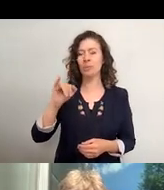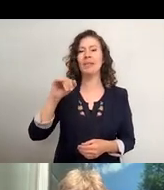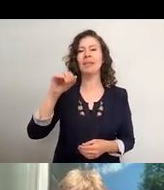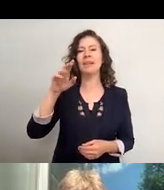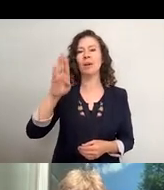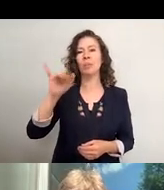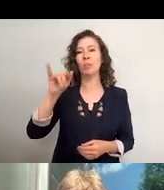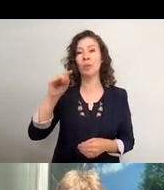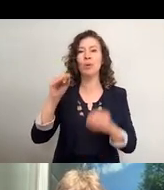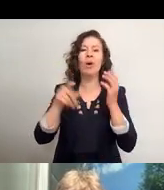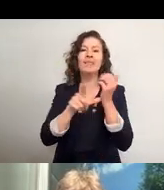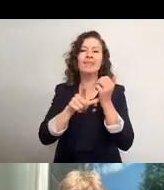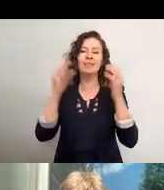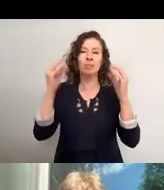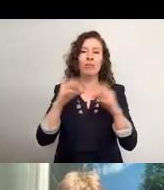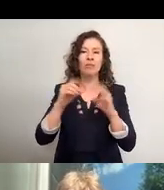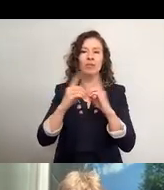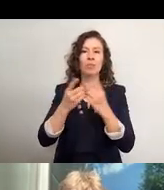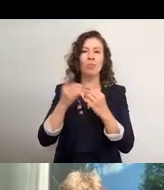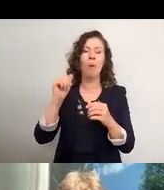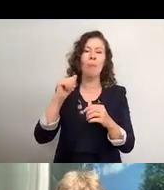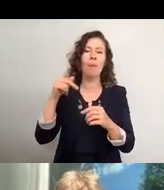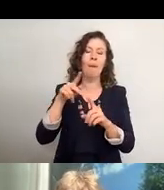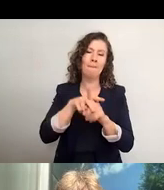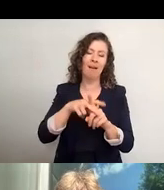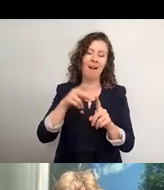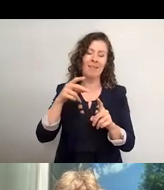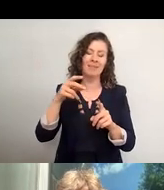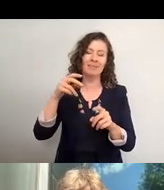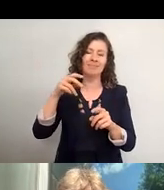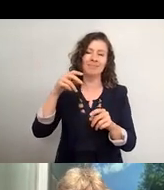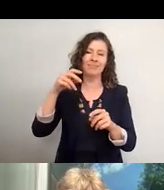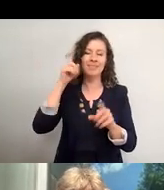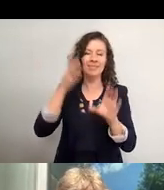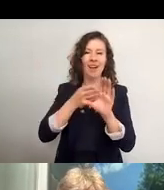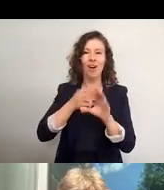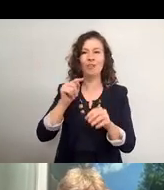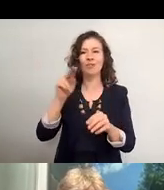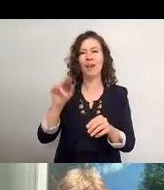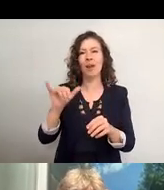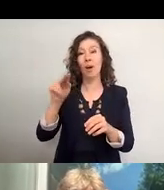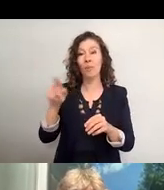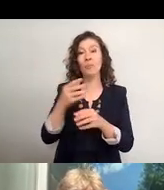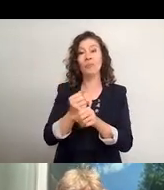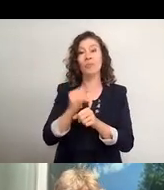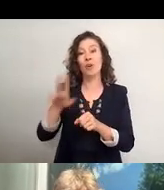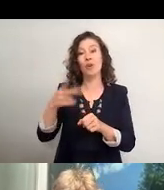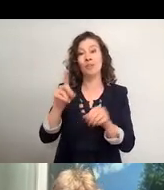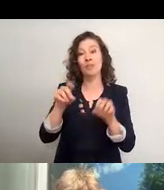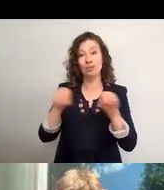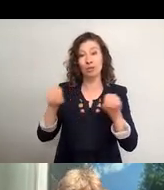in the Department of Applied Psychology at New York University. Dr. Brito earned her doctoral degree in psychology